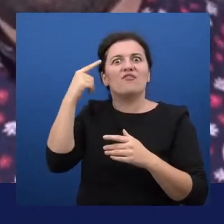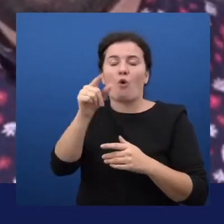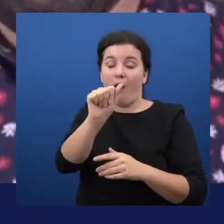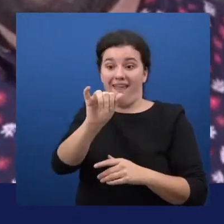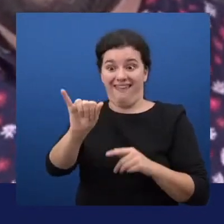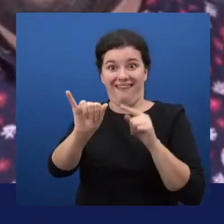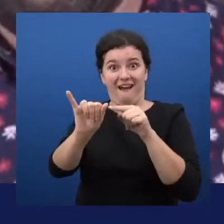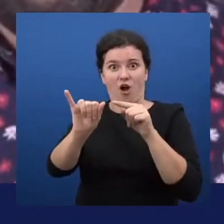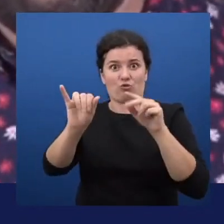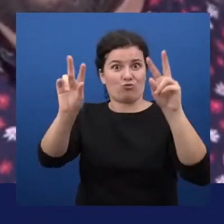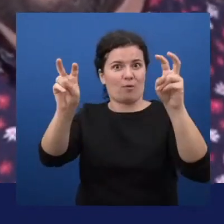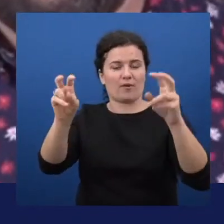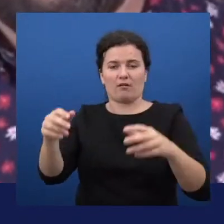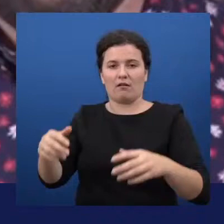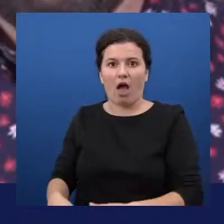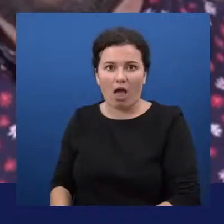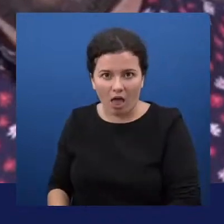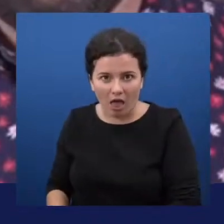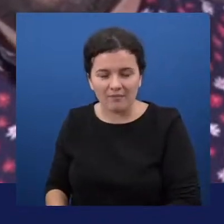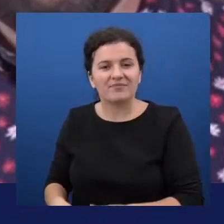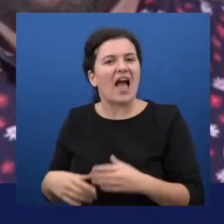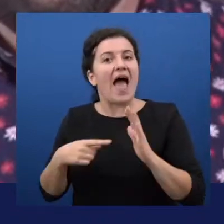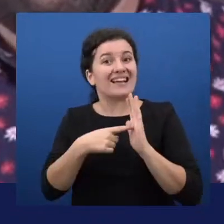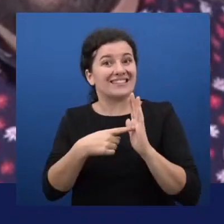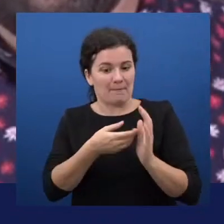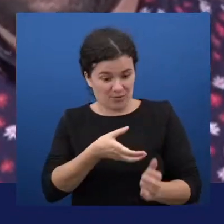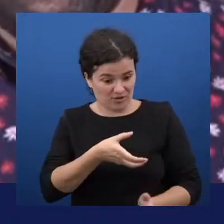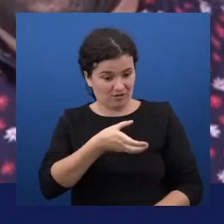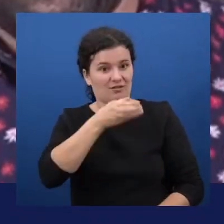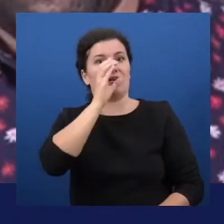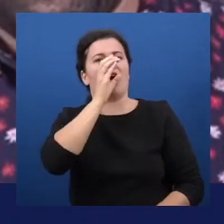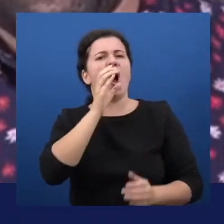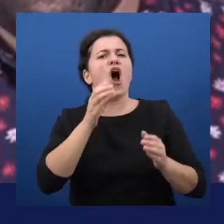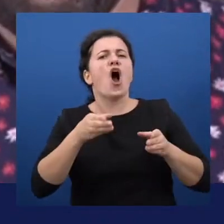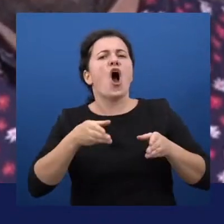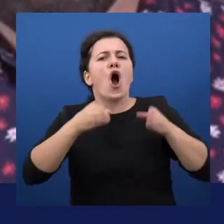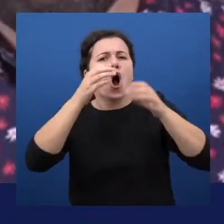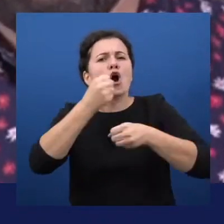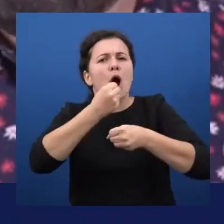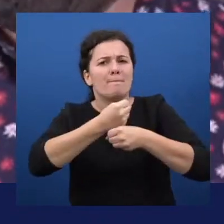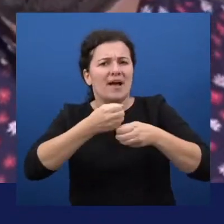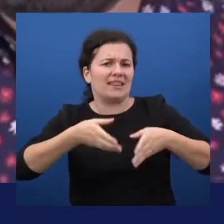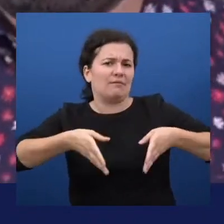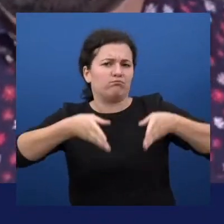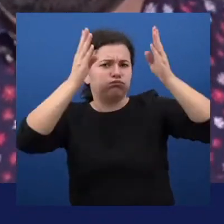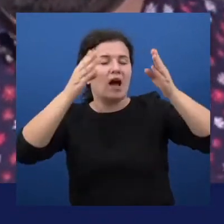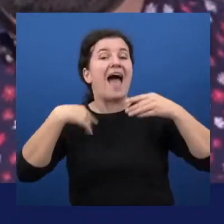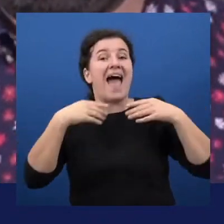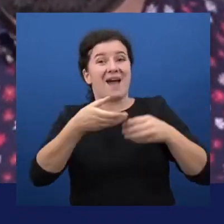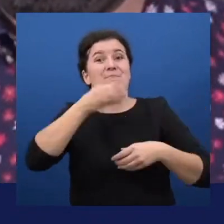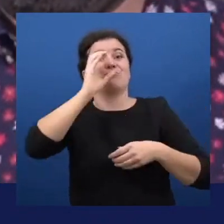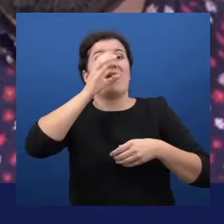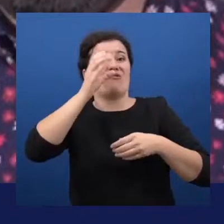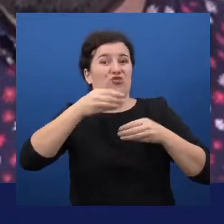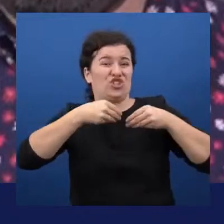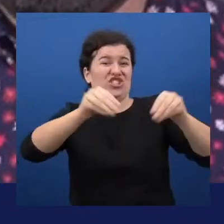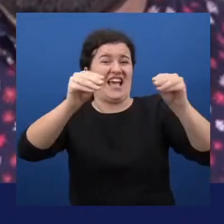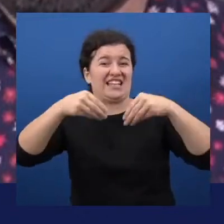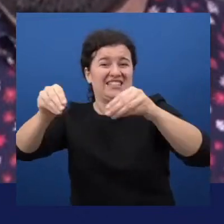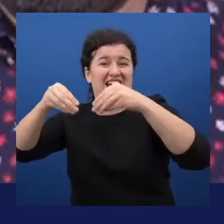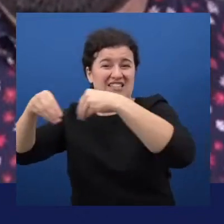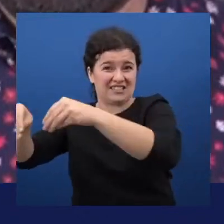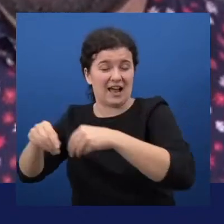beverage company that just added AI to the name of their beverage and sold more. It's like, you know, it's just a